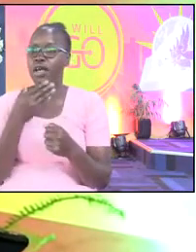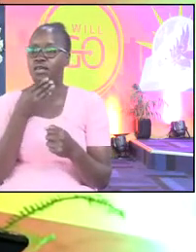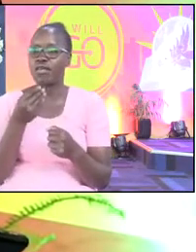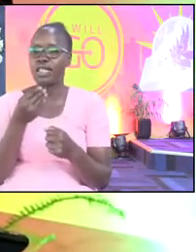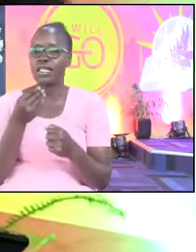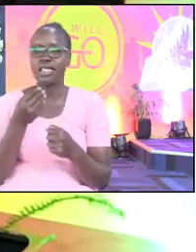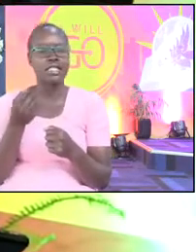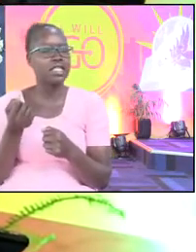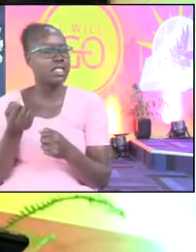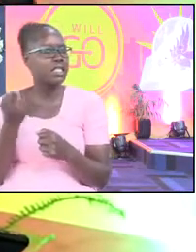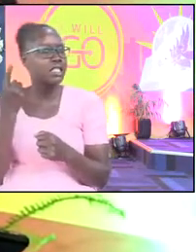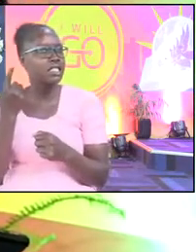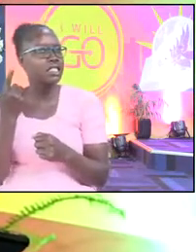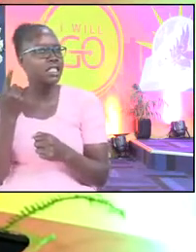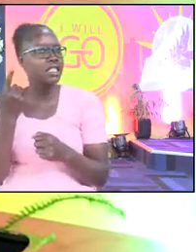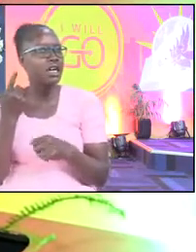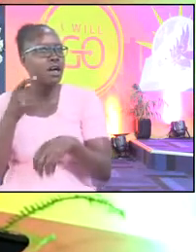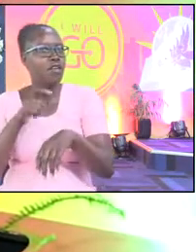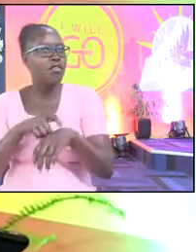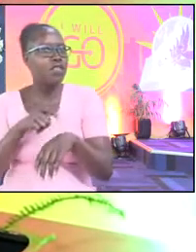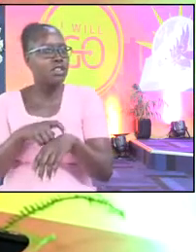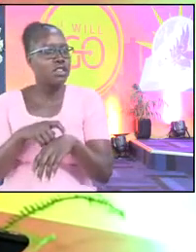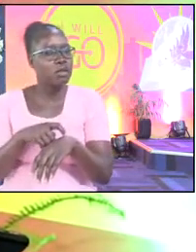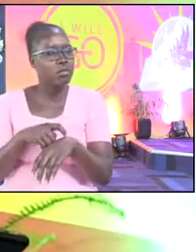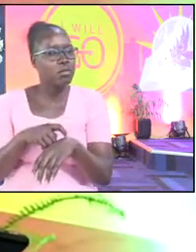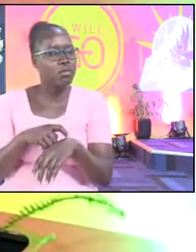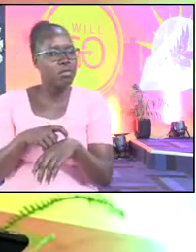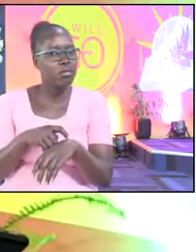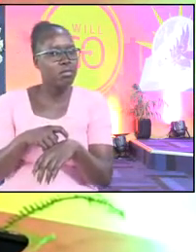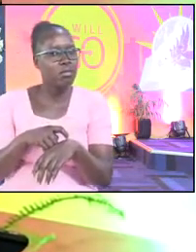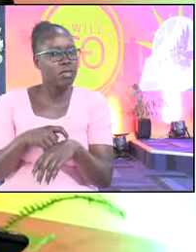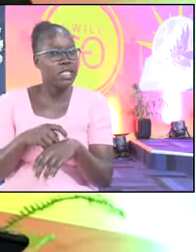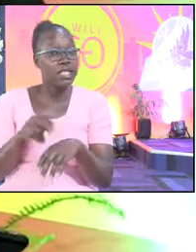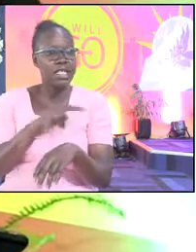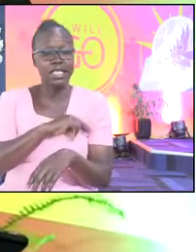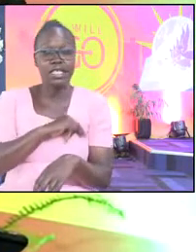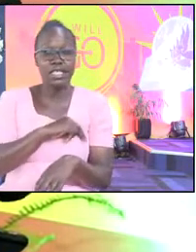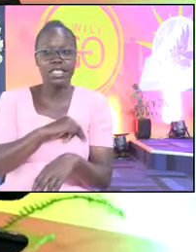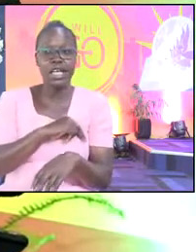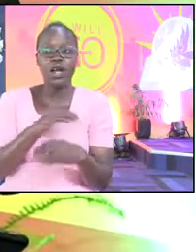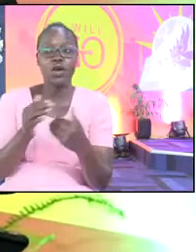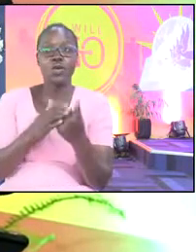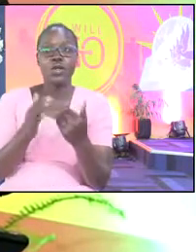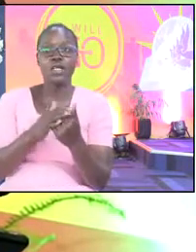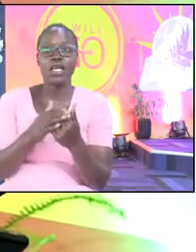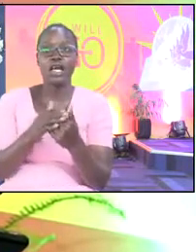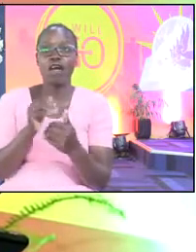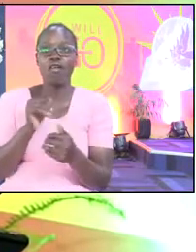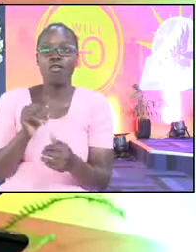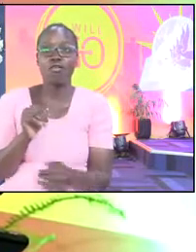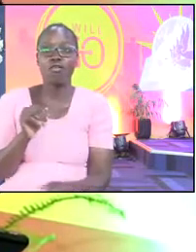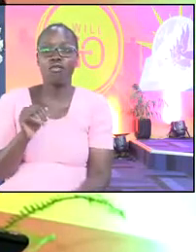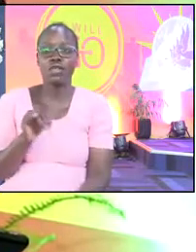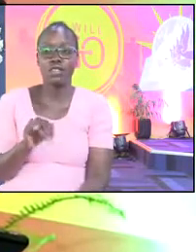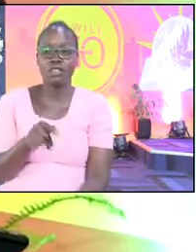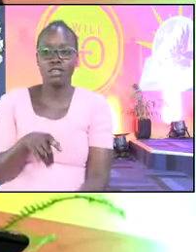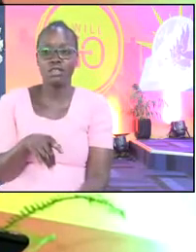understand. Father time and the mother nature will take care of her wisdom.